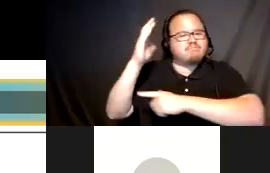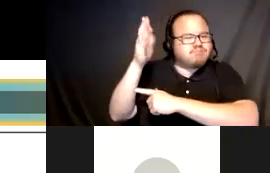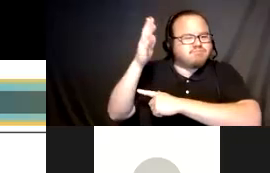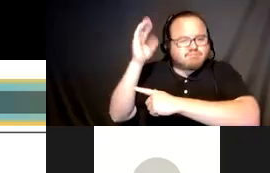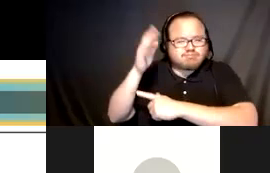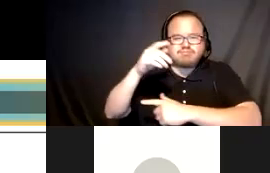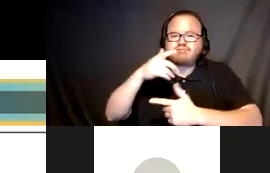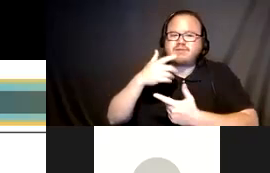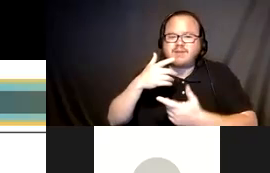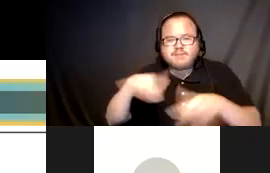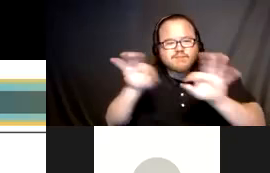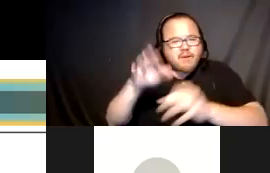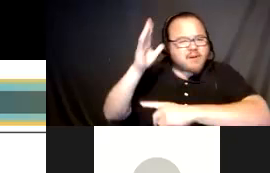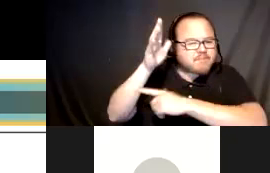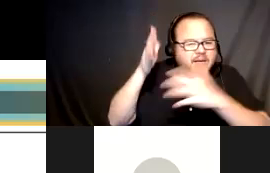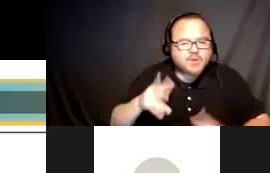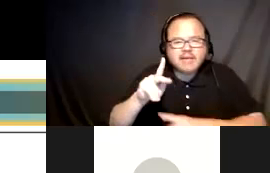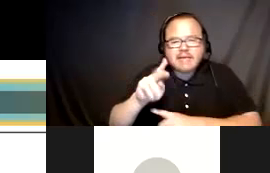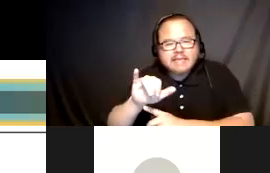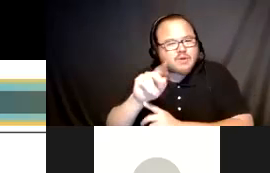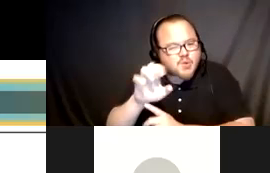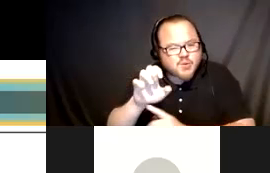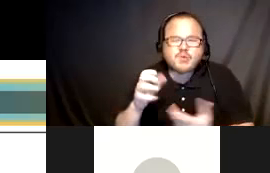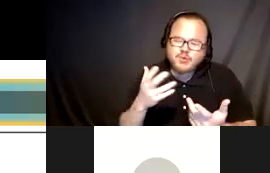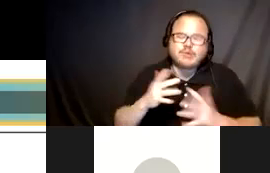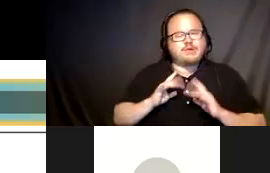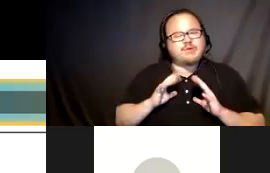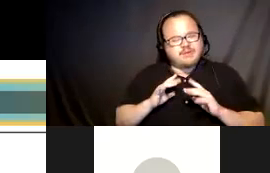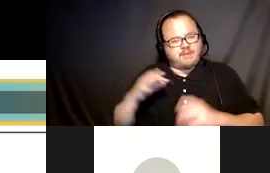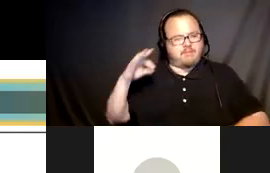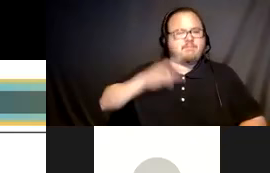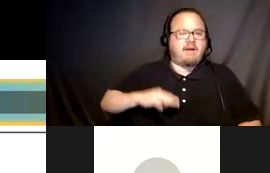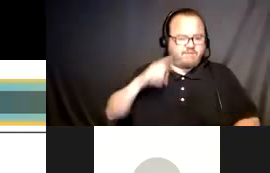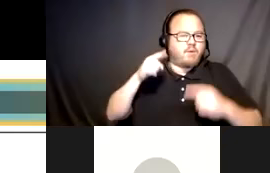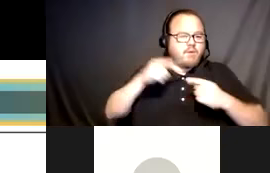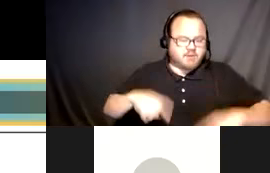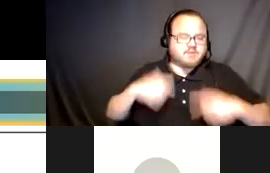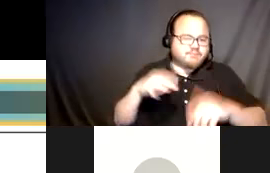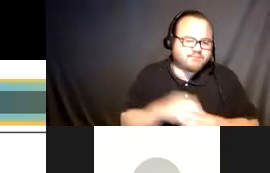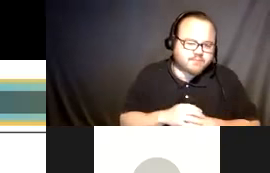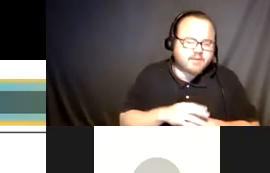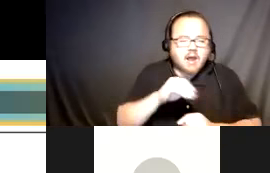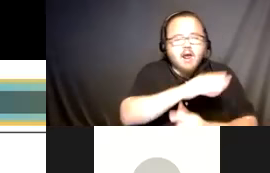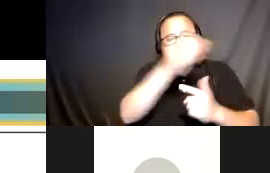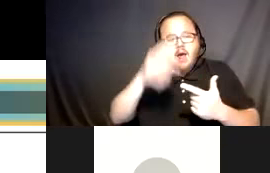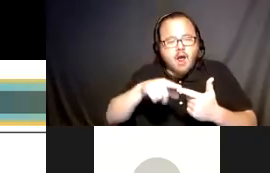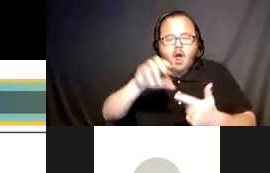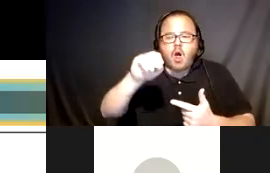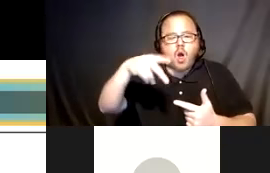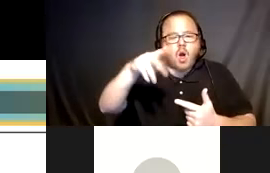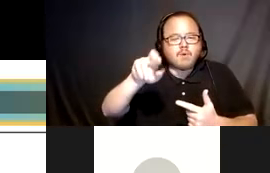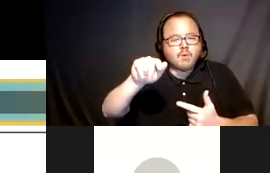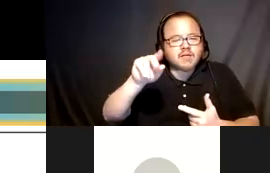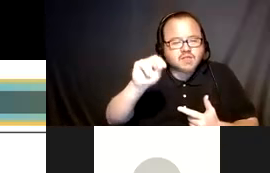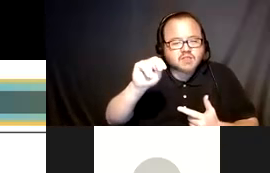and keynote speakers as well on campus. So that was one that was really, really beneficial. And then with Operation Safe House, what